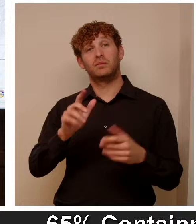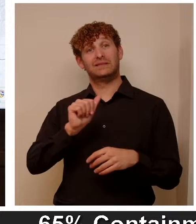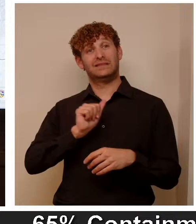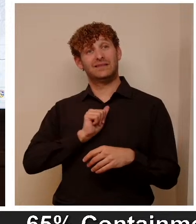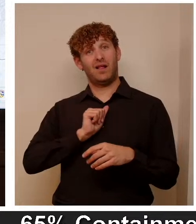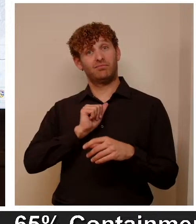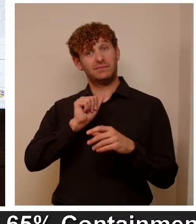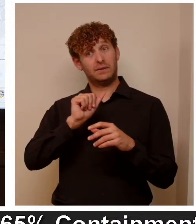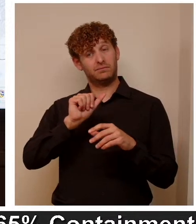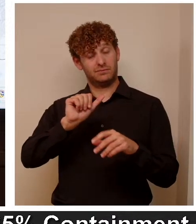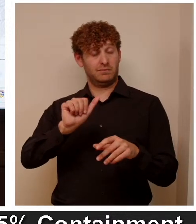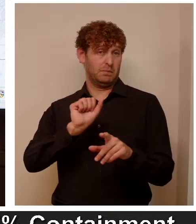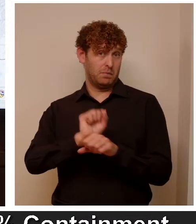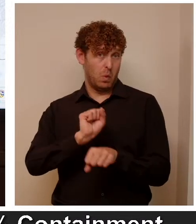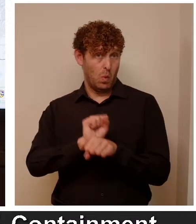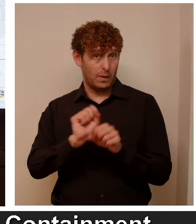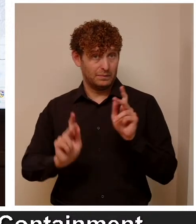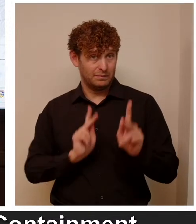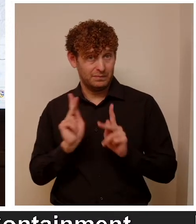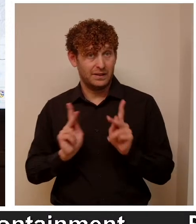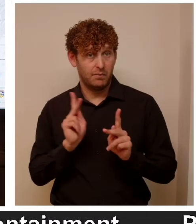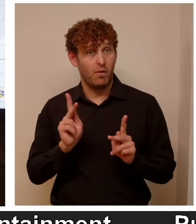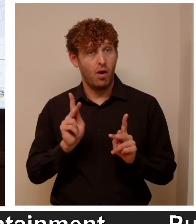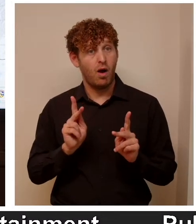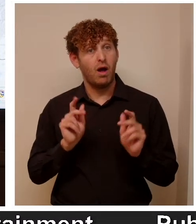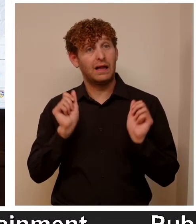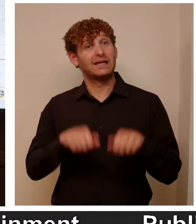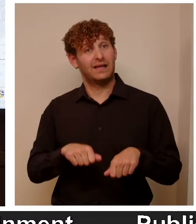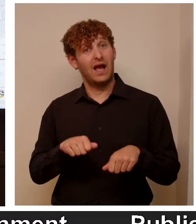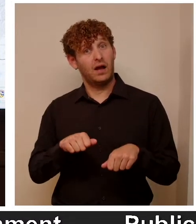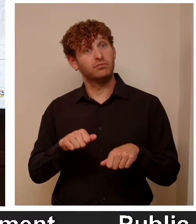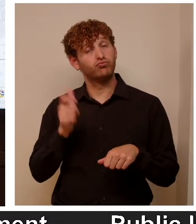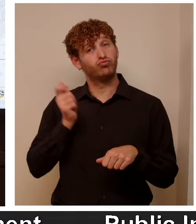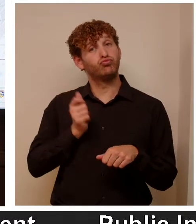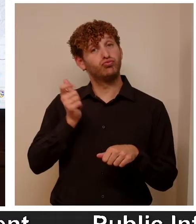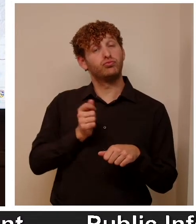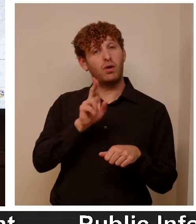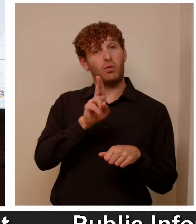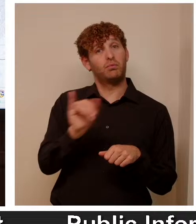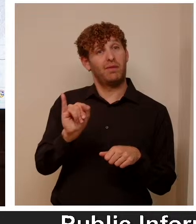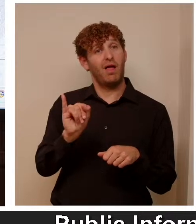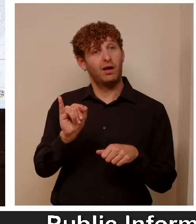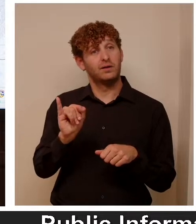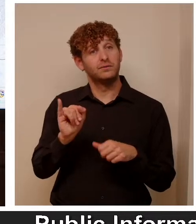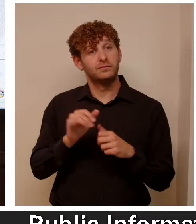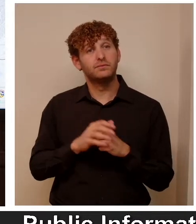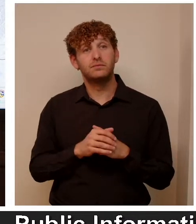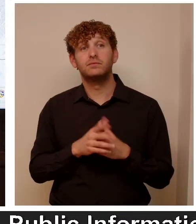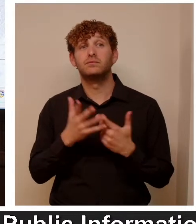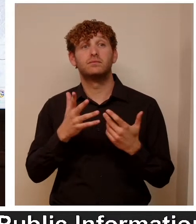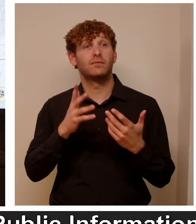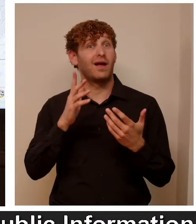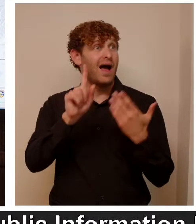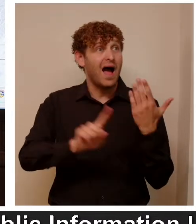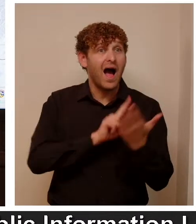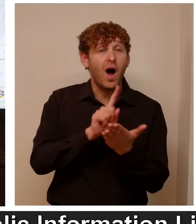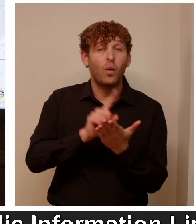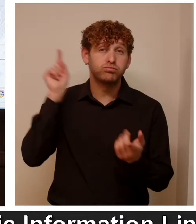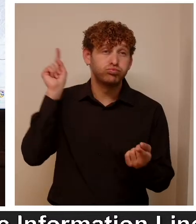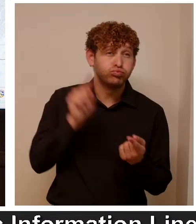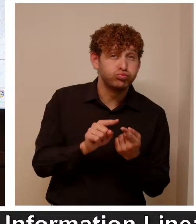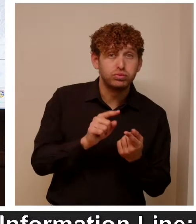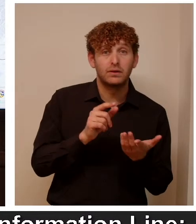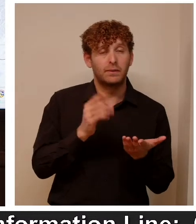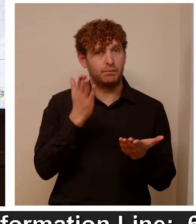who are not eligible for regular unemployment benefits and lost their jobs or had their hours reduced because of the